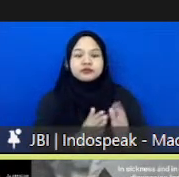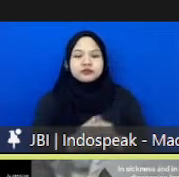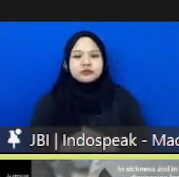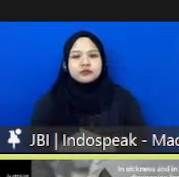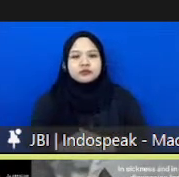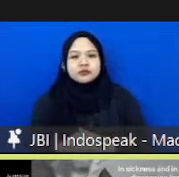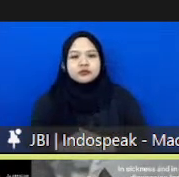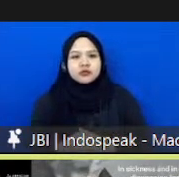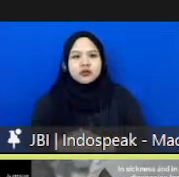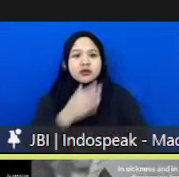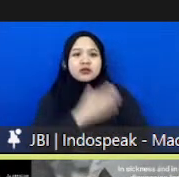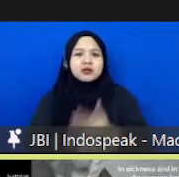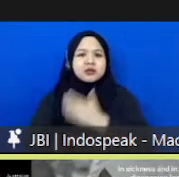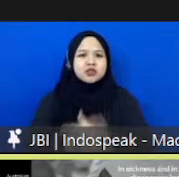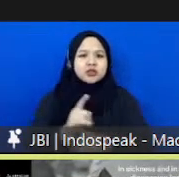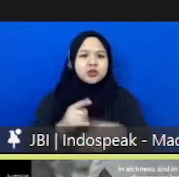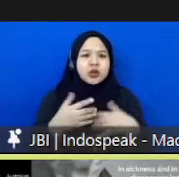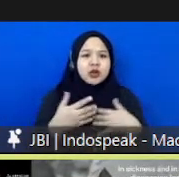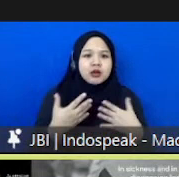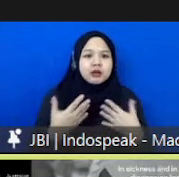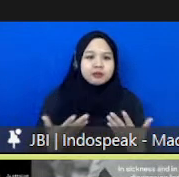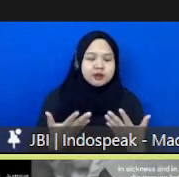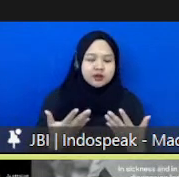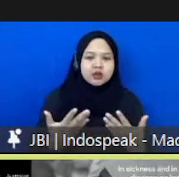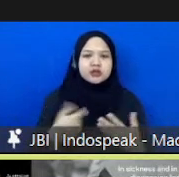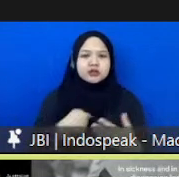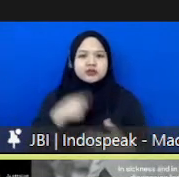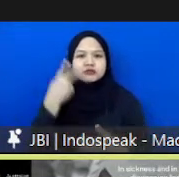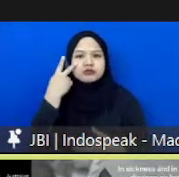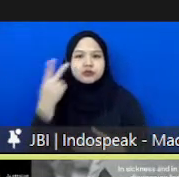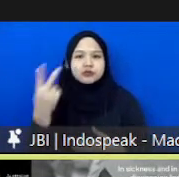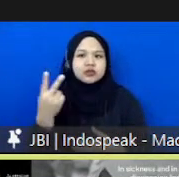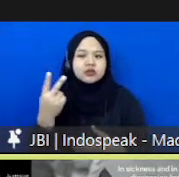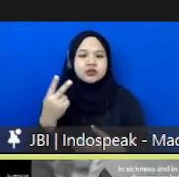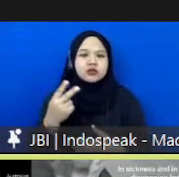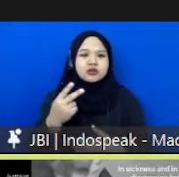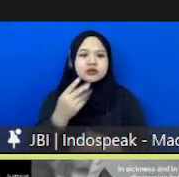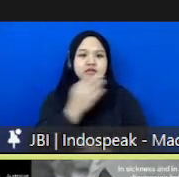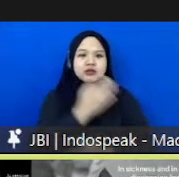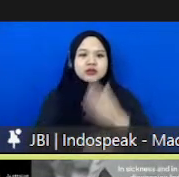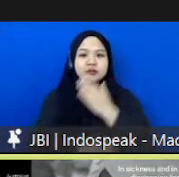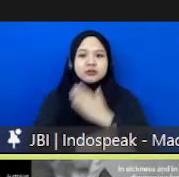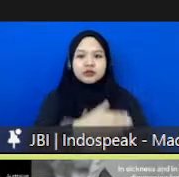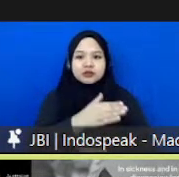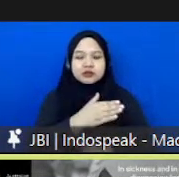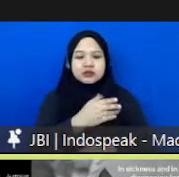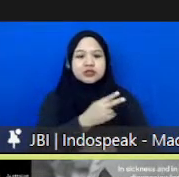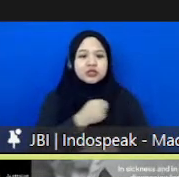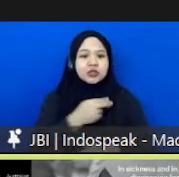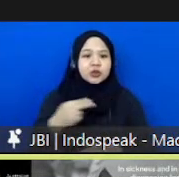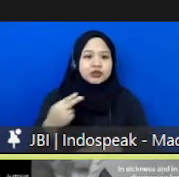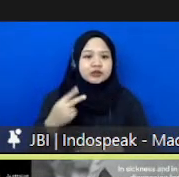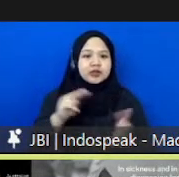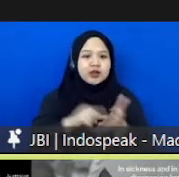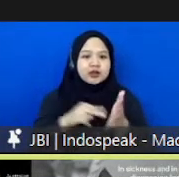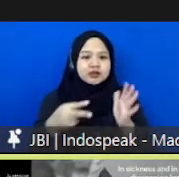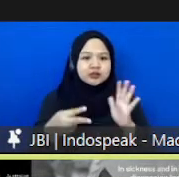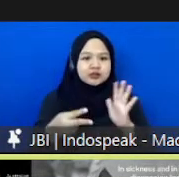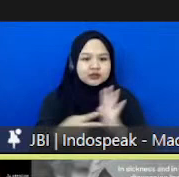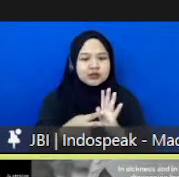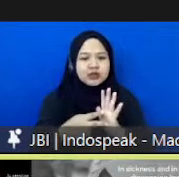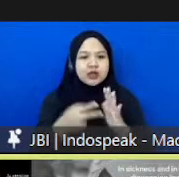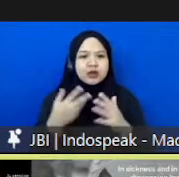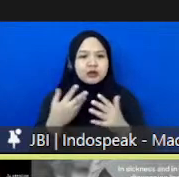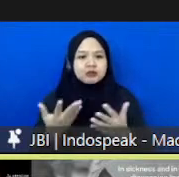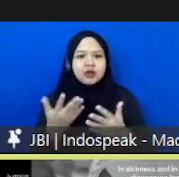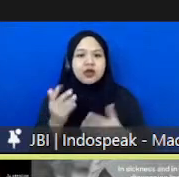disability. I will give a description of the proportion of people with disabilities in Indonesia. And for that I will use